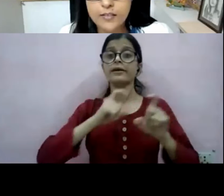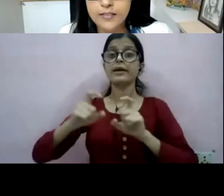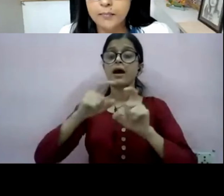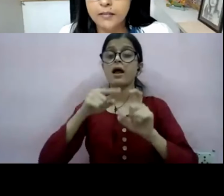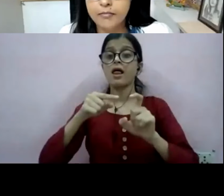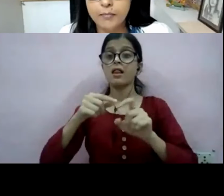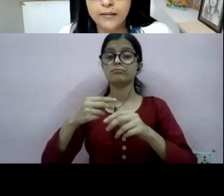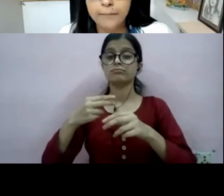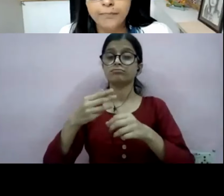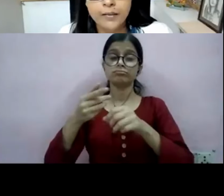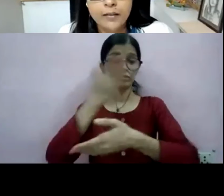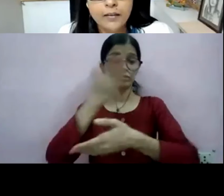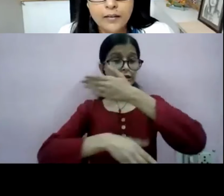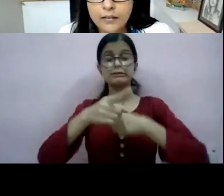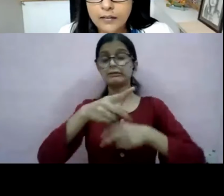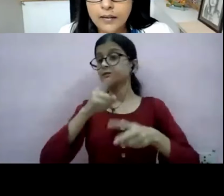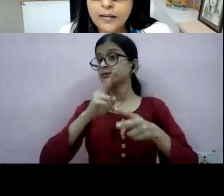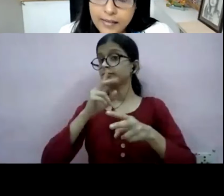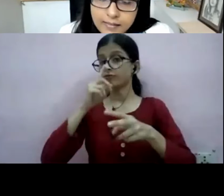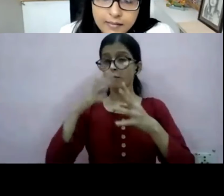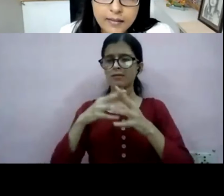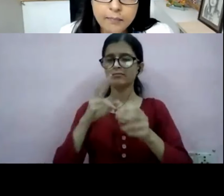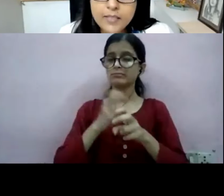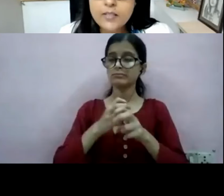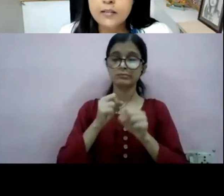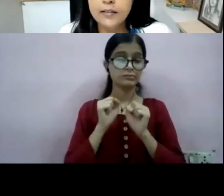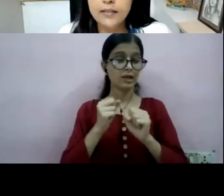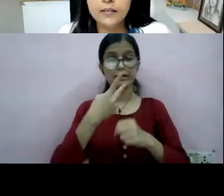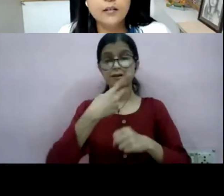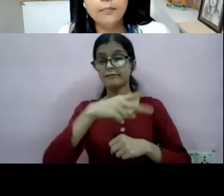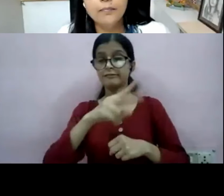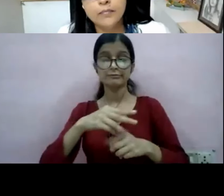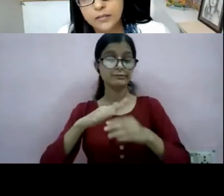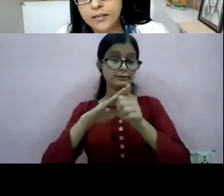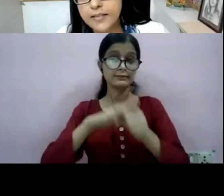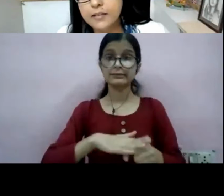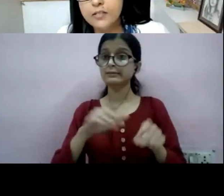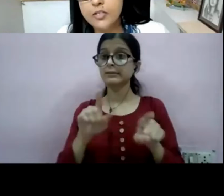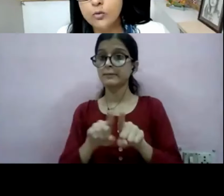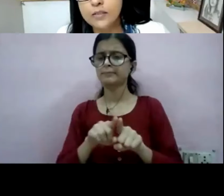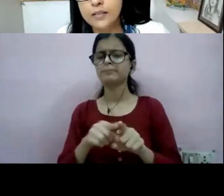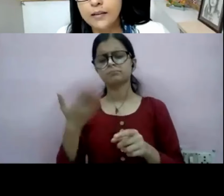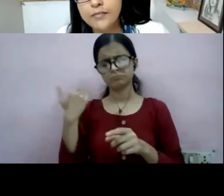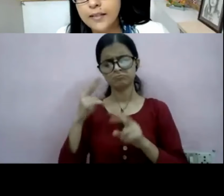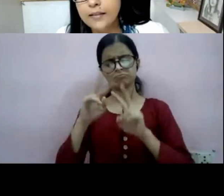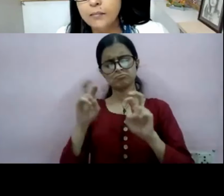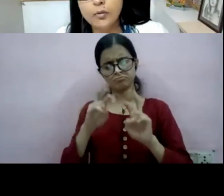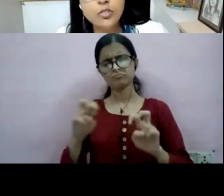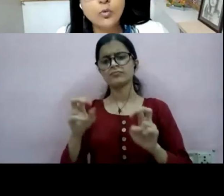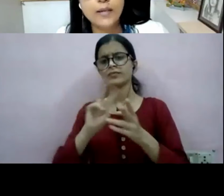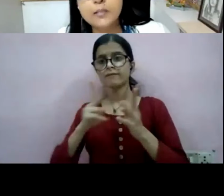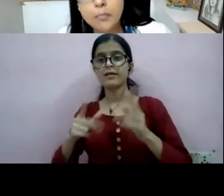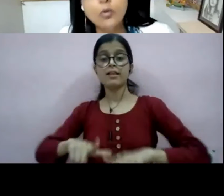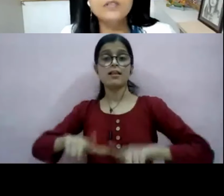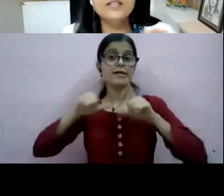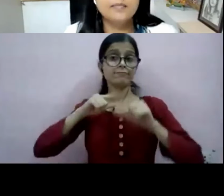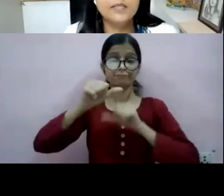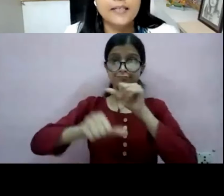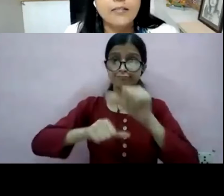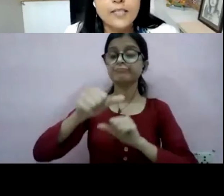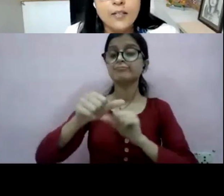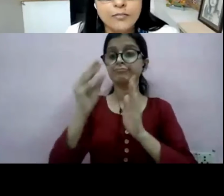for disabled women. As I mentioned earlier, her research uses a life cycle approach to explore